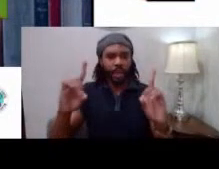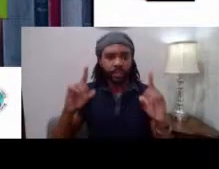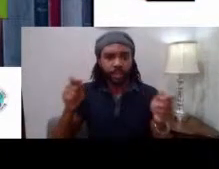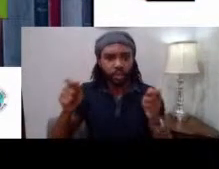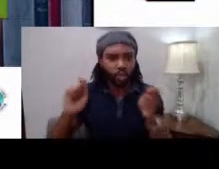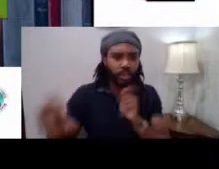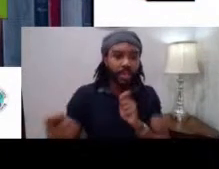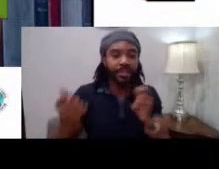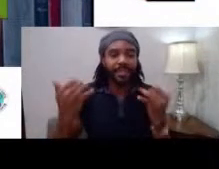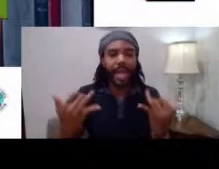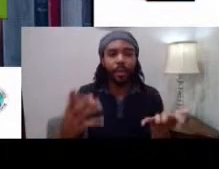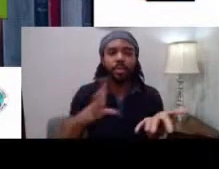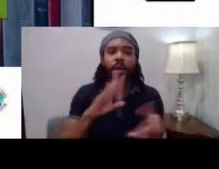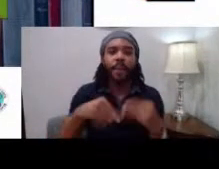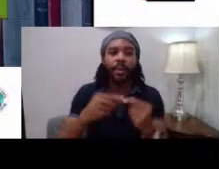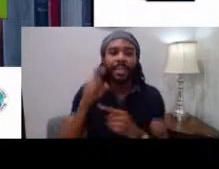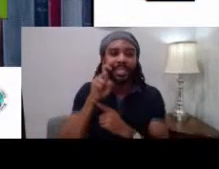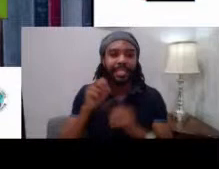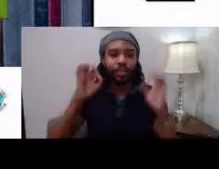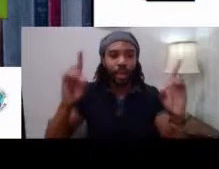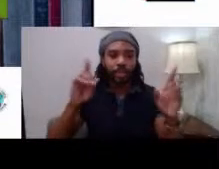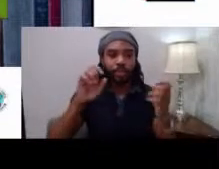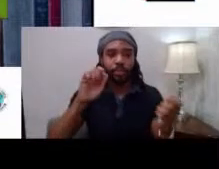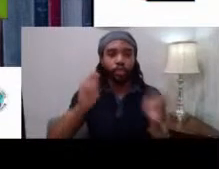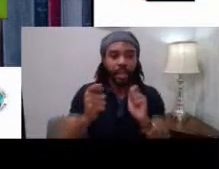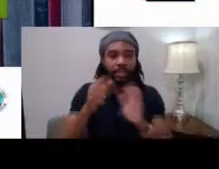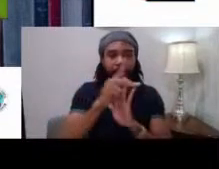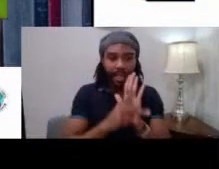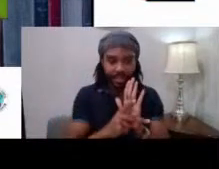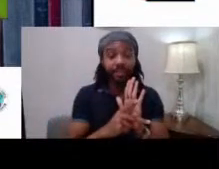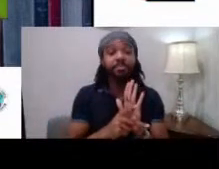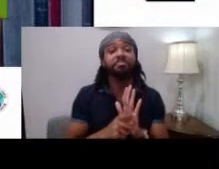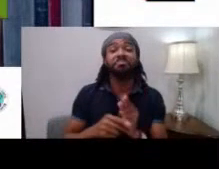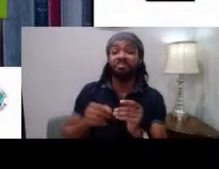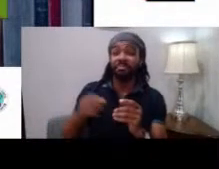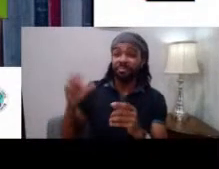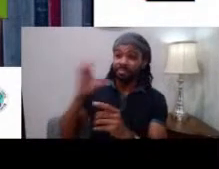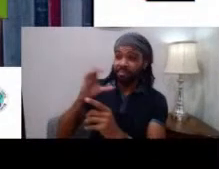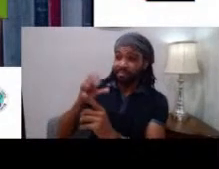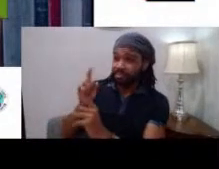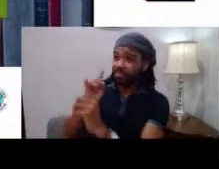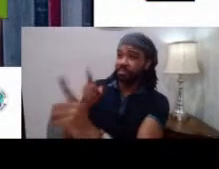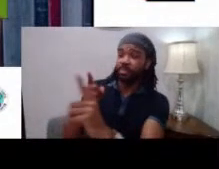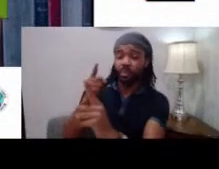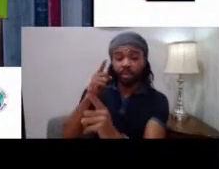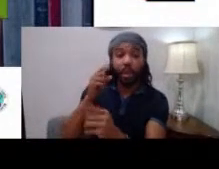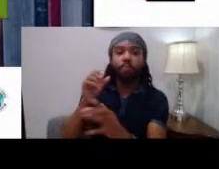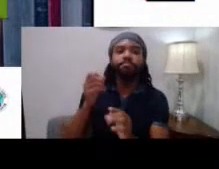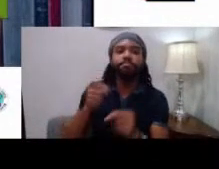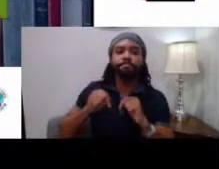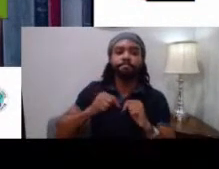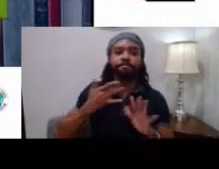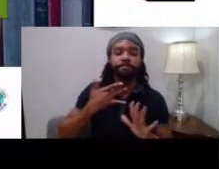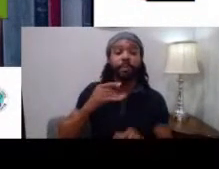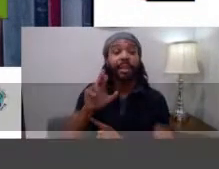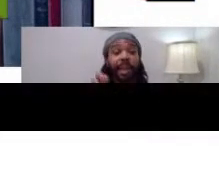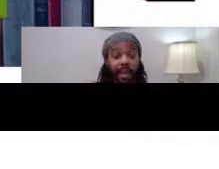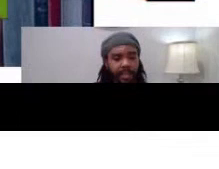policy. SECUS, Sex Ed for Social Change, has served as the nation's voice for sex education